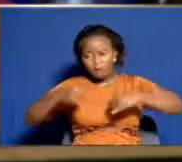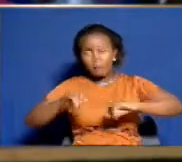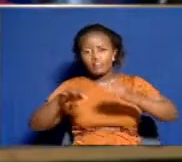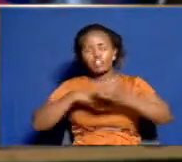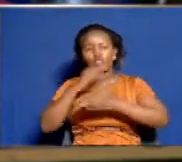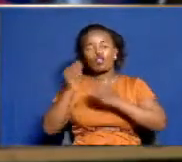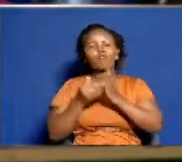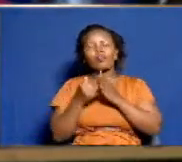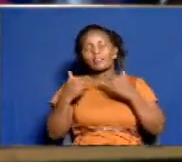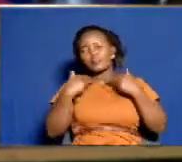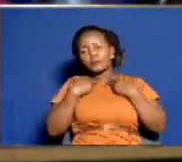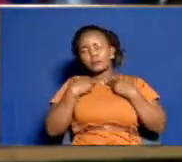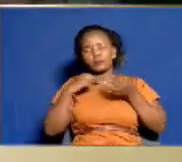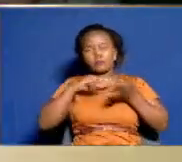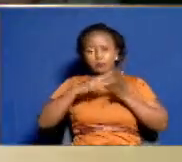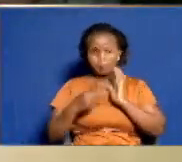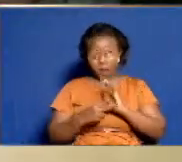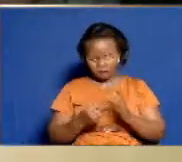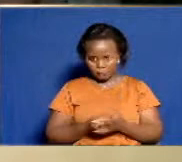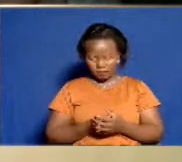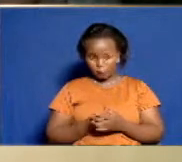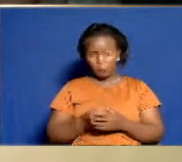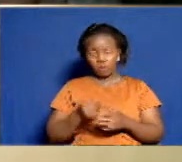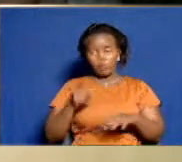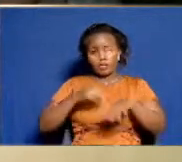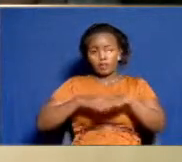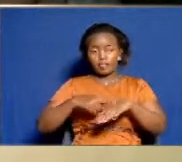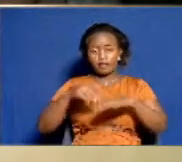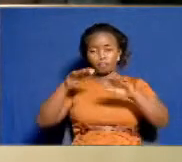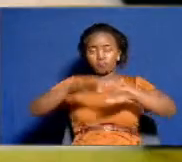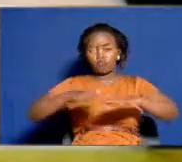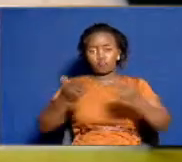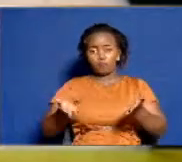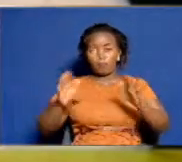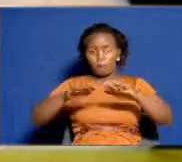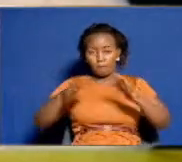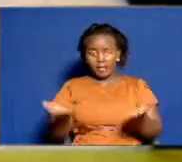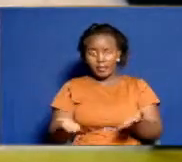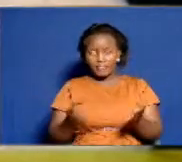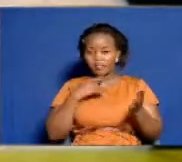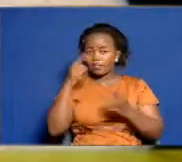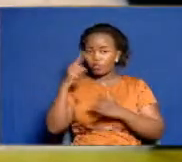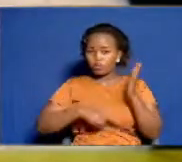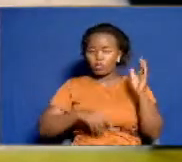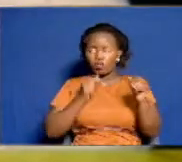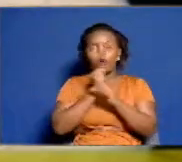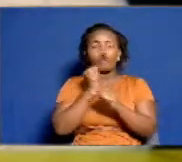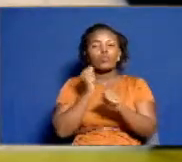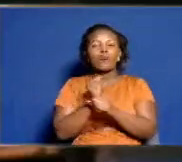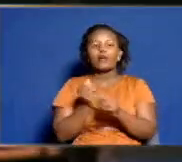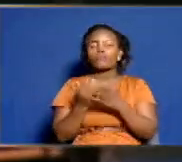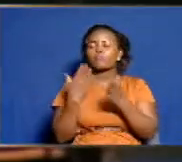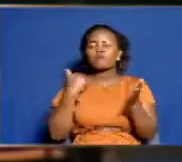Speaking during celebrations held after he was sworn in, Koimburi said he will work with rivals to better the constituency. Nitafanya